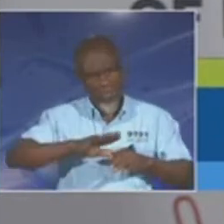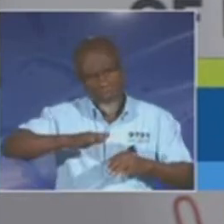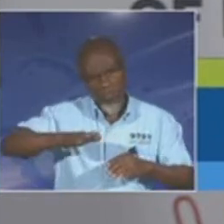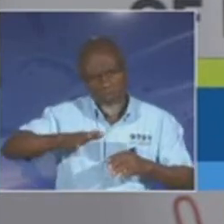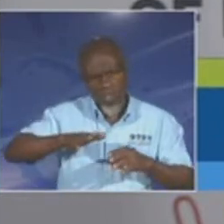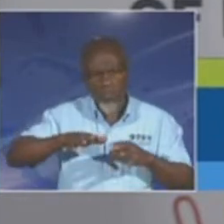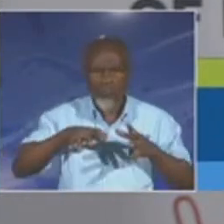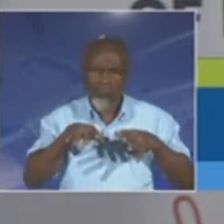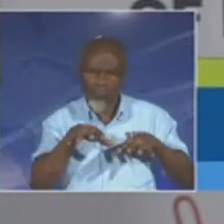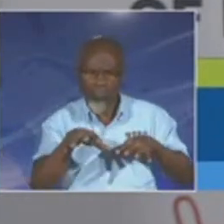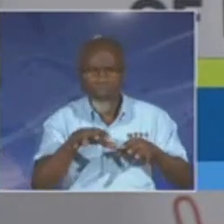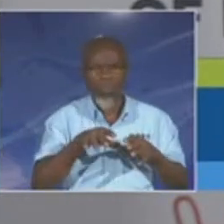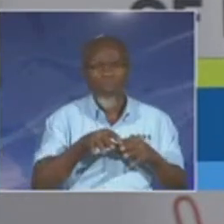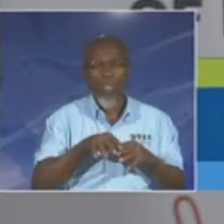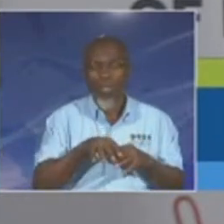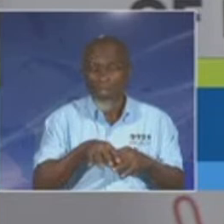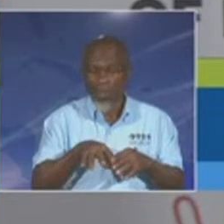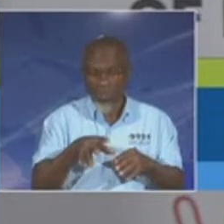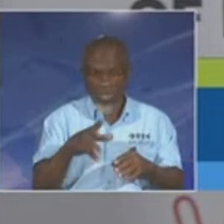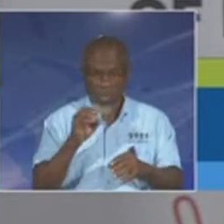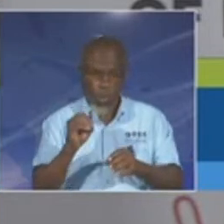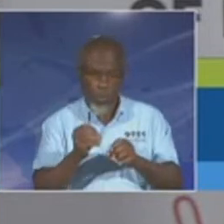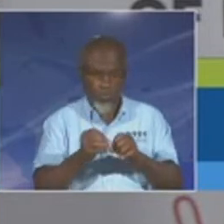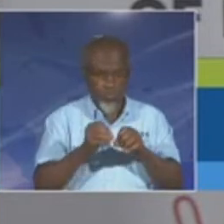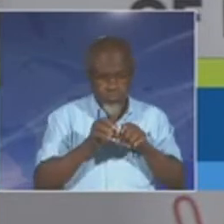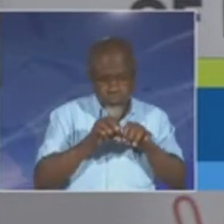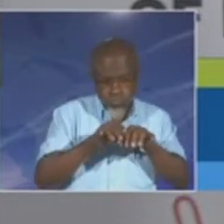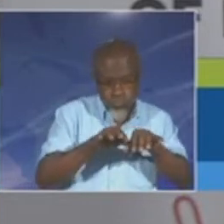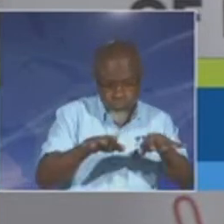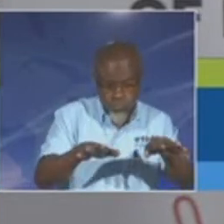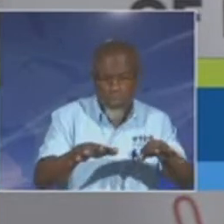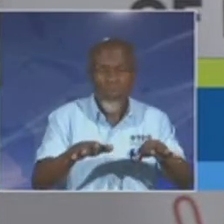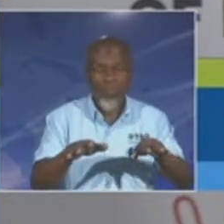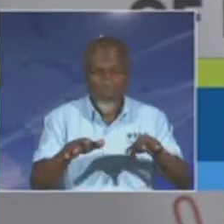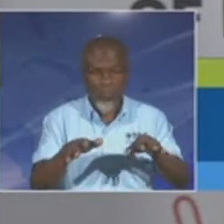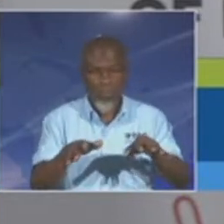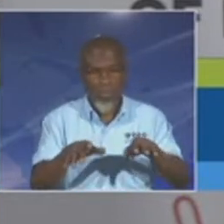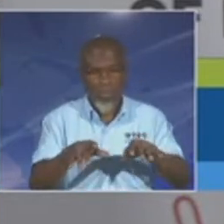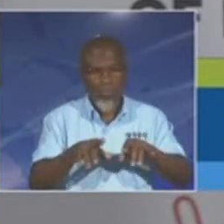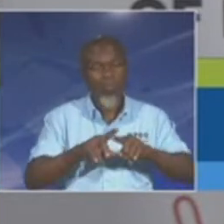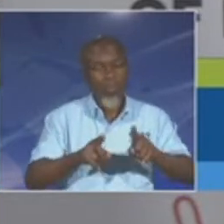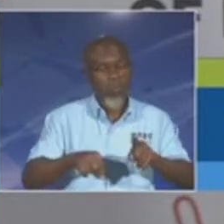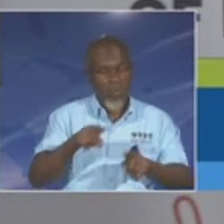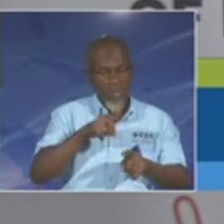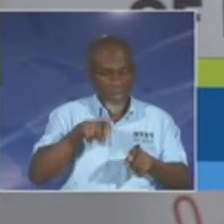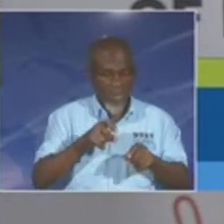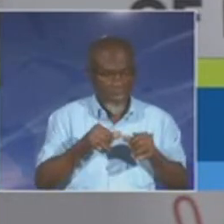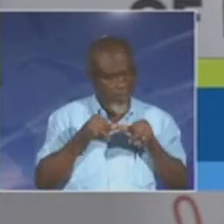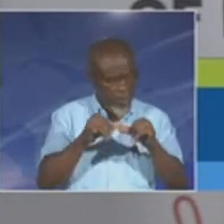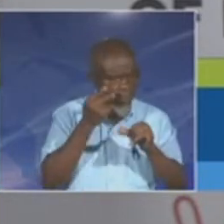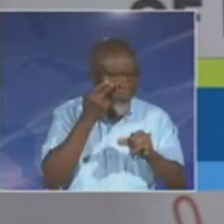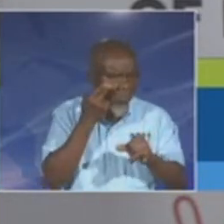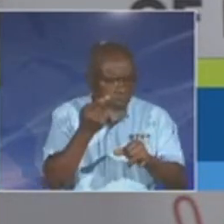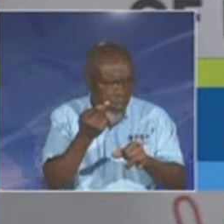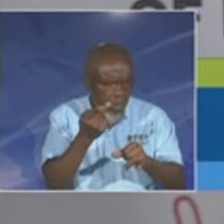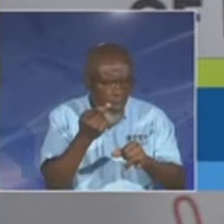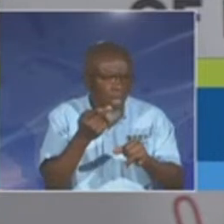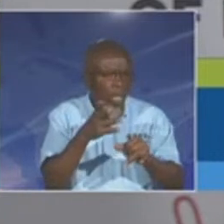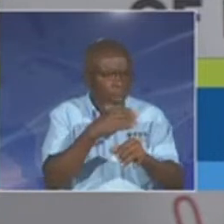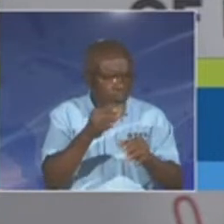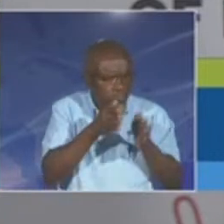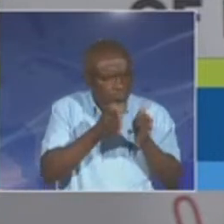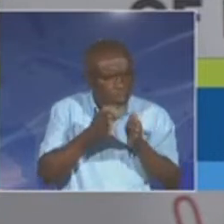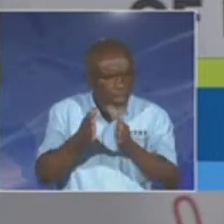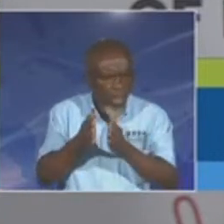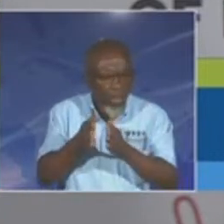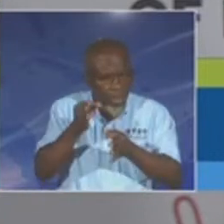probably on the tail end. So we have to take all factors into consideration. But generally speaking, as we plan on going forward, certainly there will be